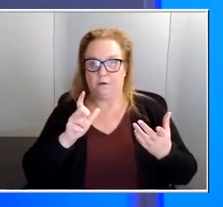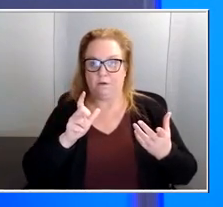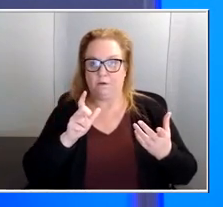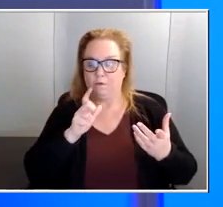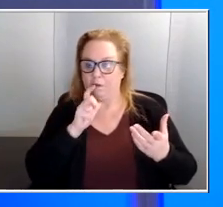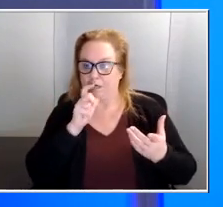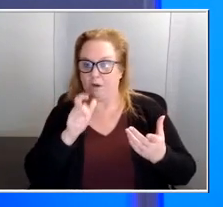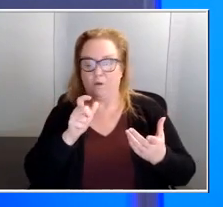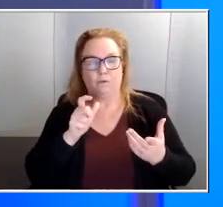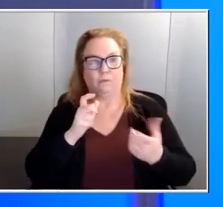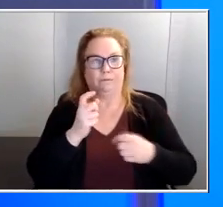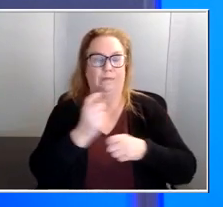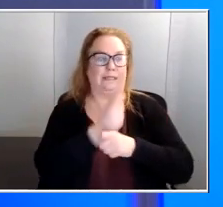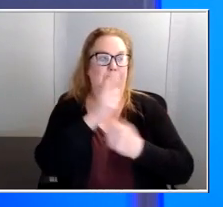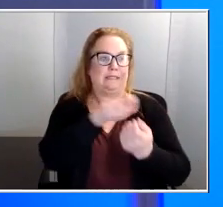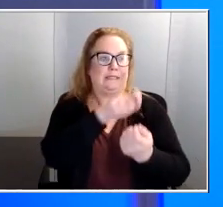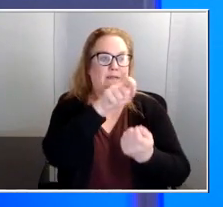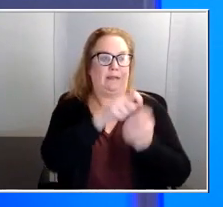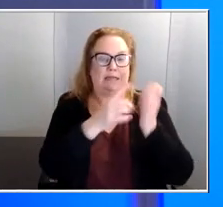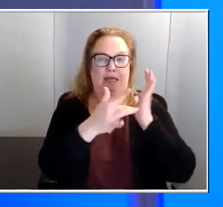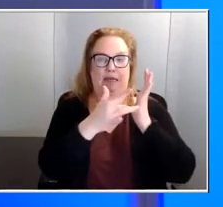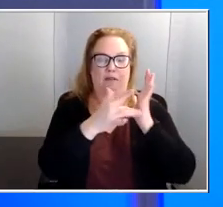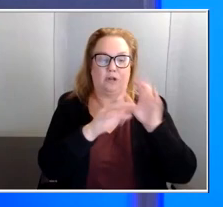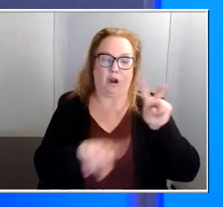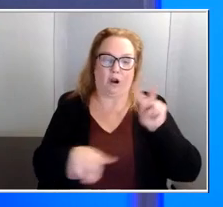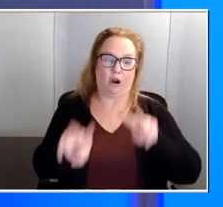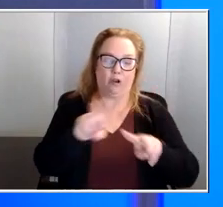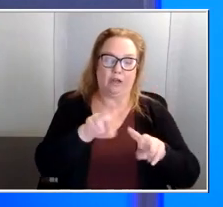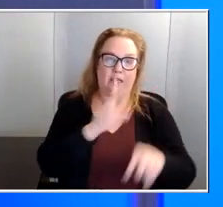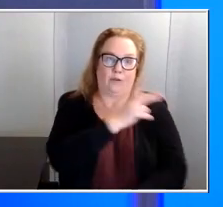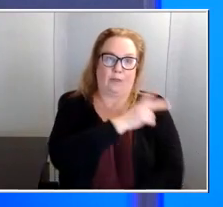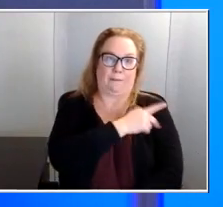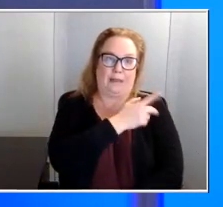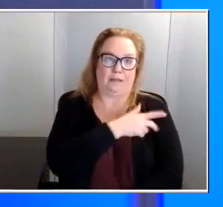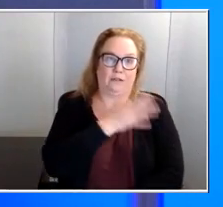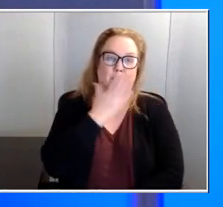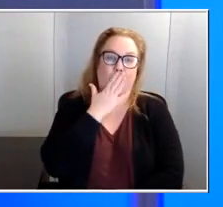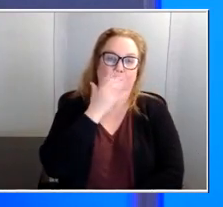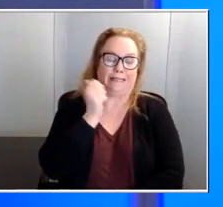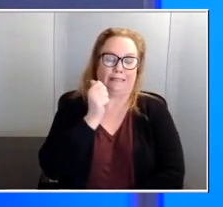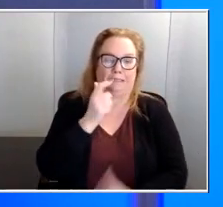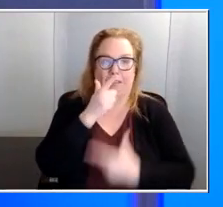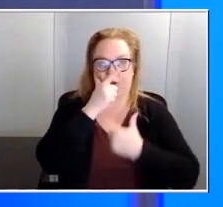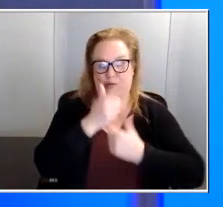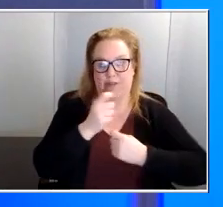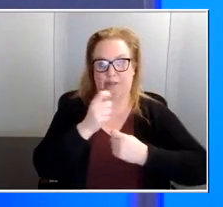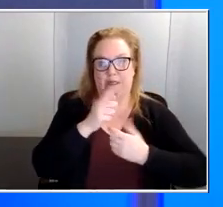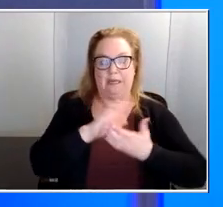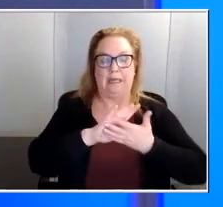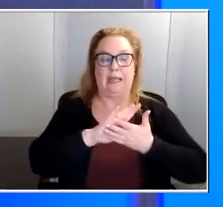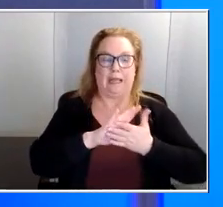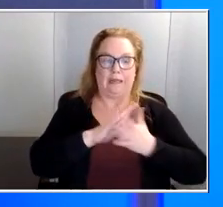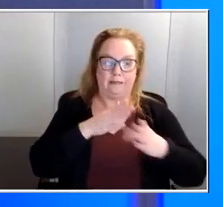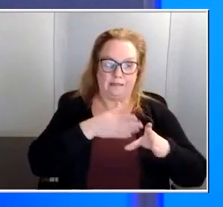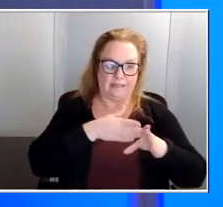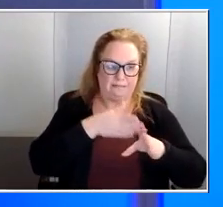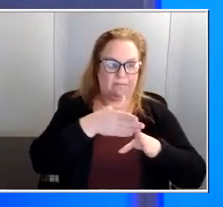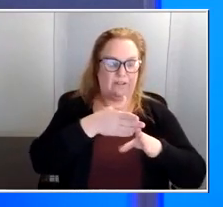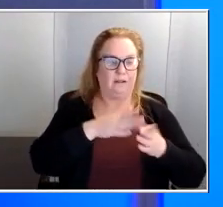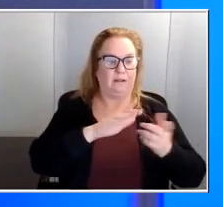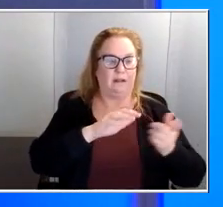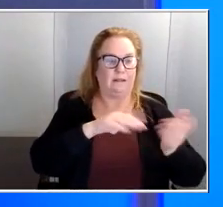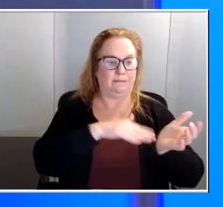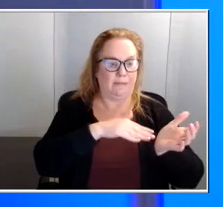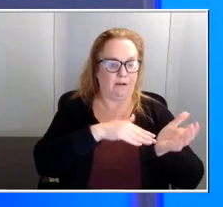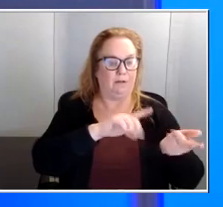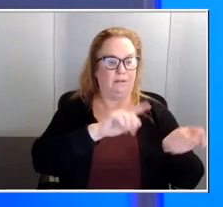specific technology. Our job is to look out for our patients' best interests and evolve as the field evolves and the science evolves. And so in